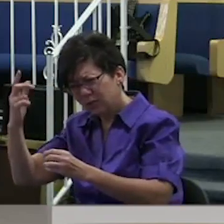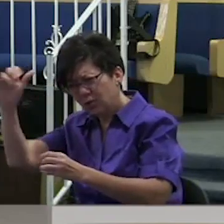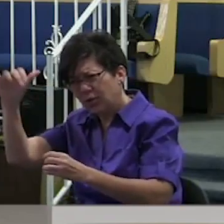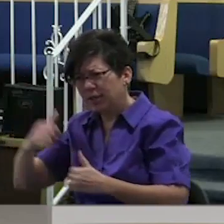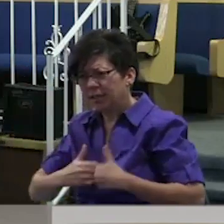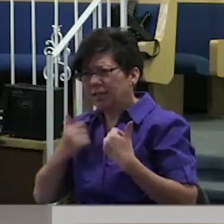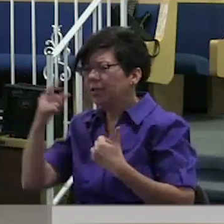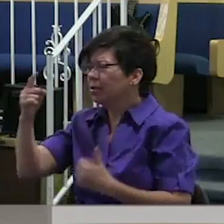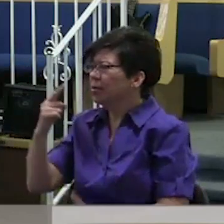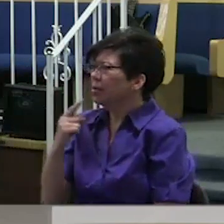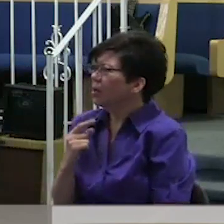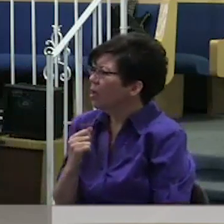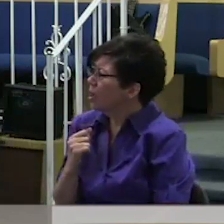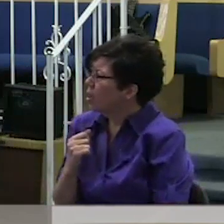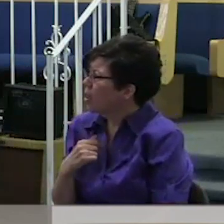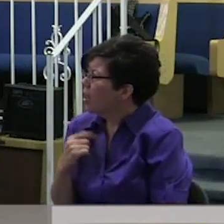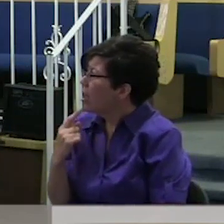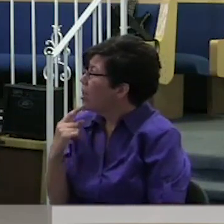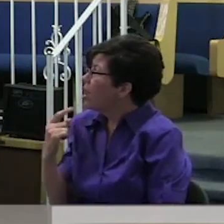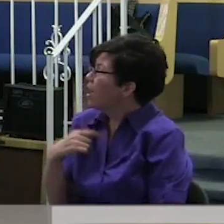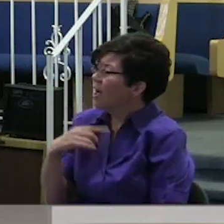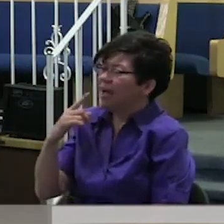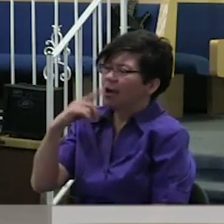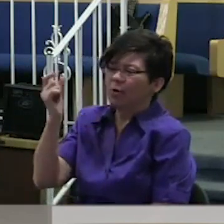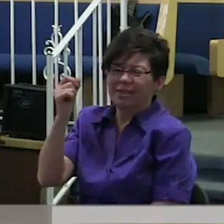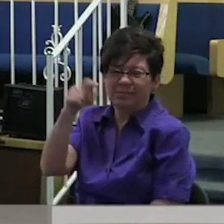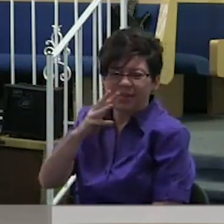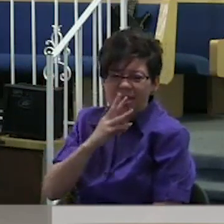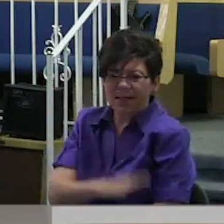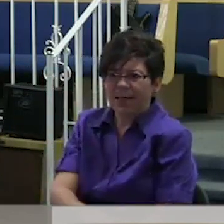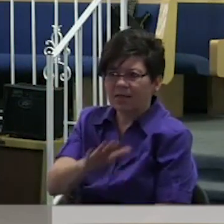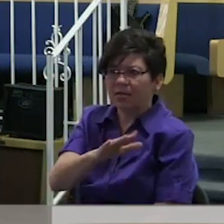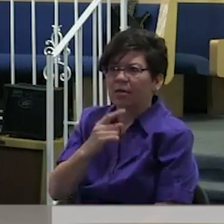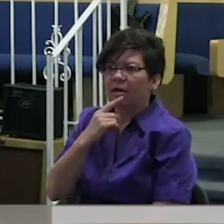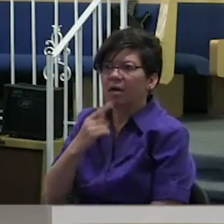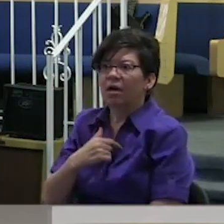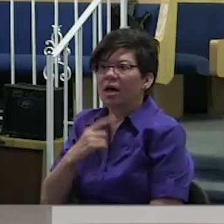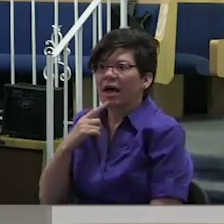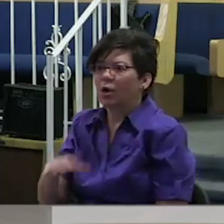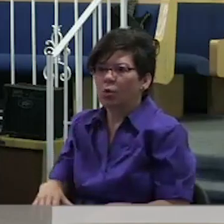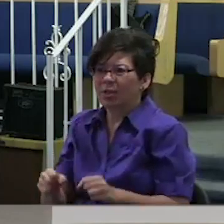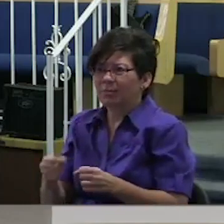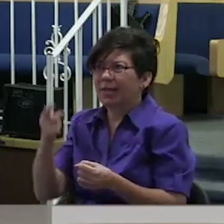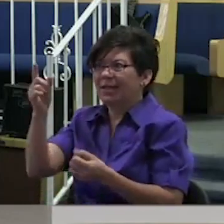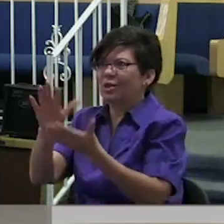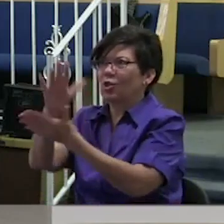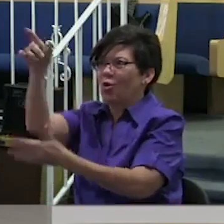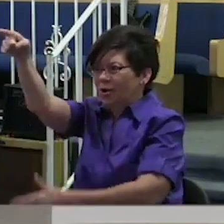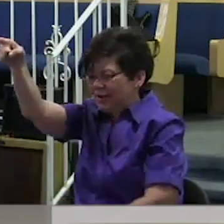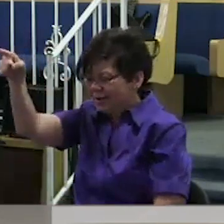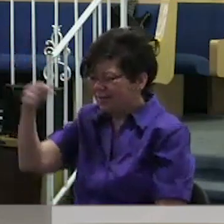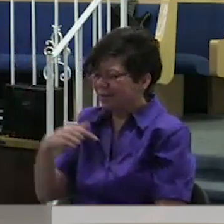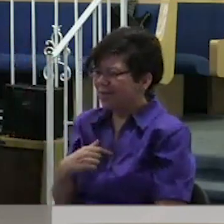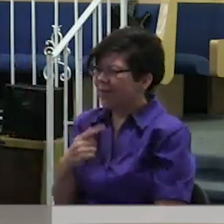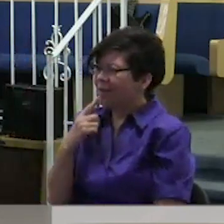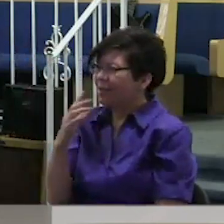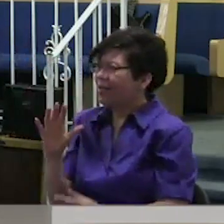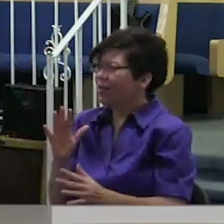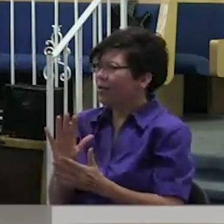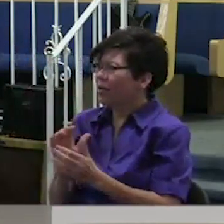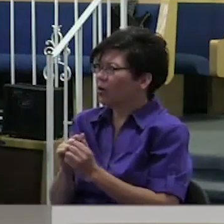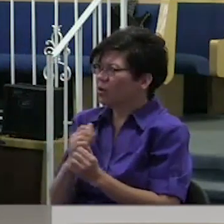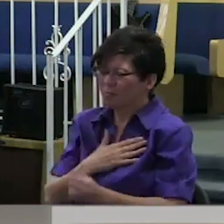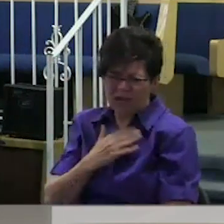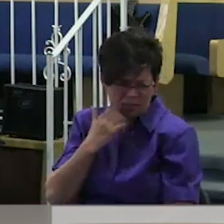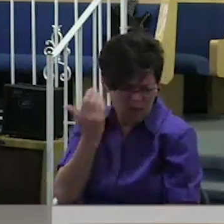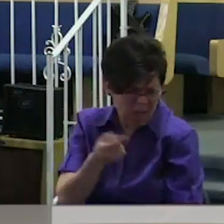it somewhere. And I don't want to spend it in the lake. But I want to spend it in glory. I want to spend it with my Savior.